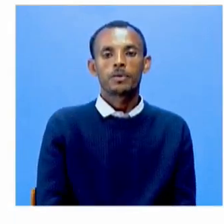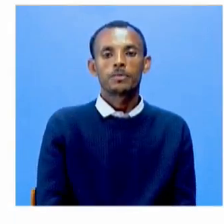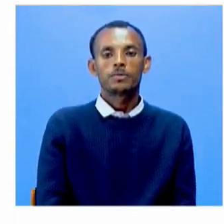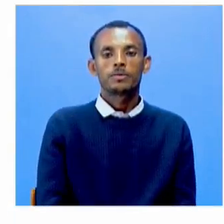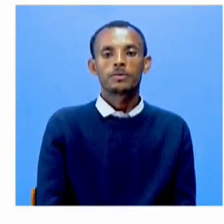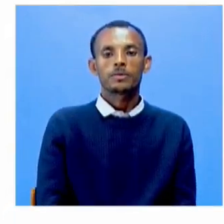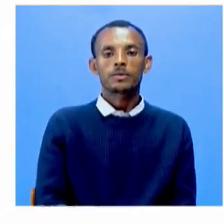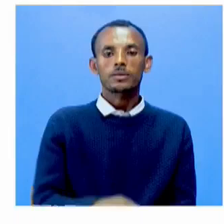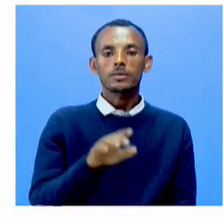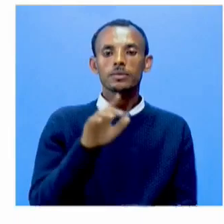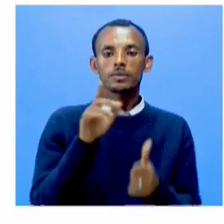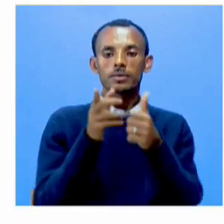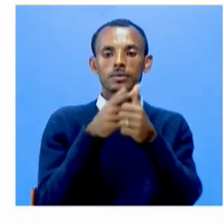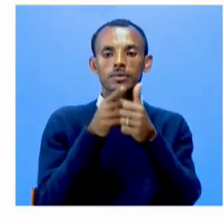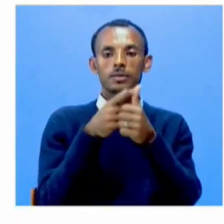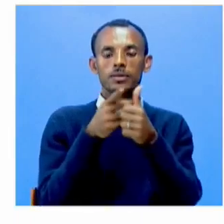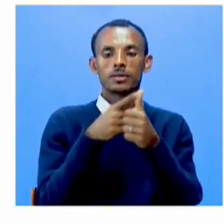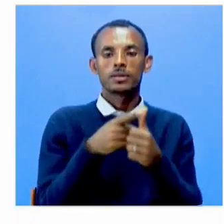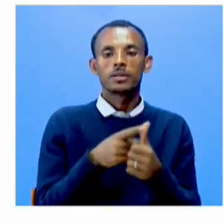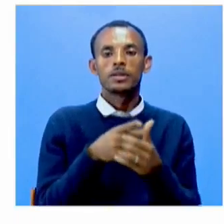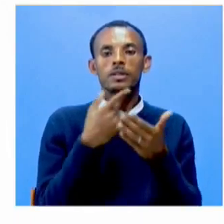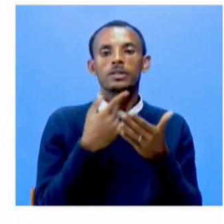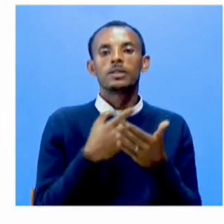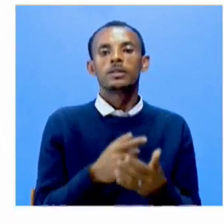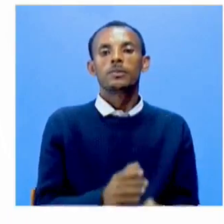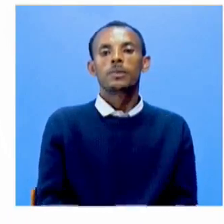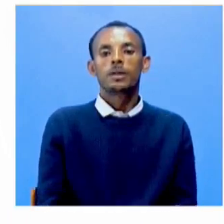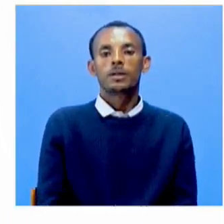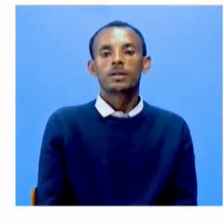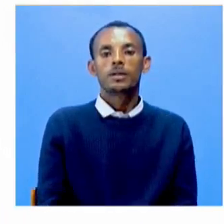1. Take this triangle.